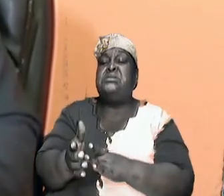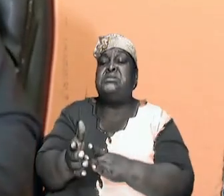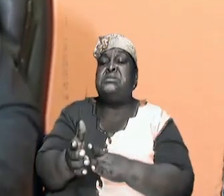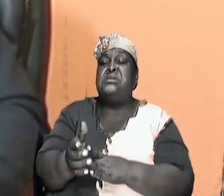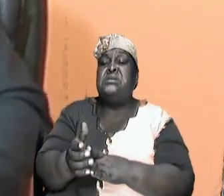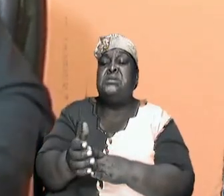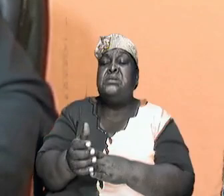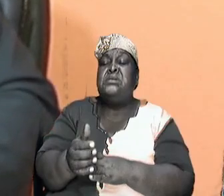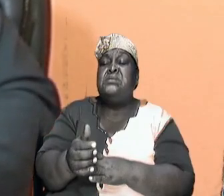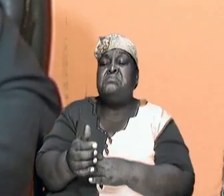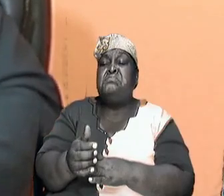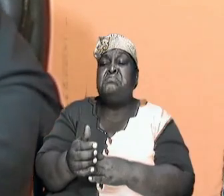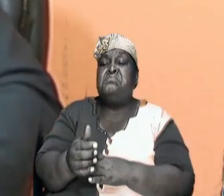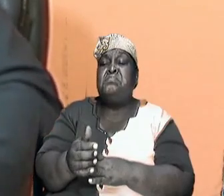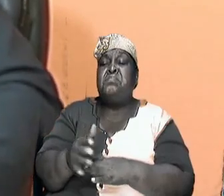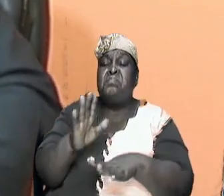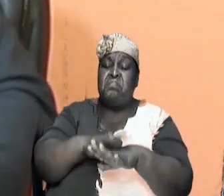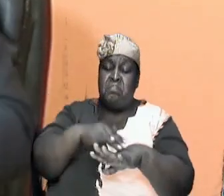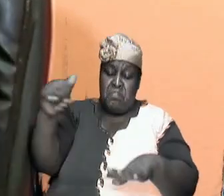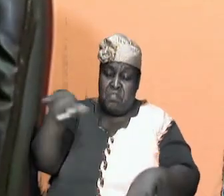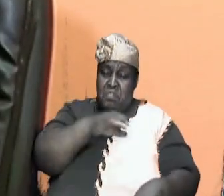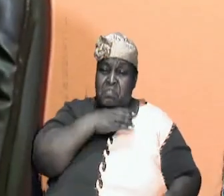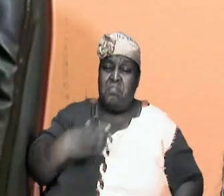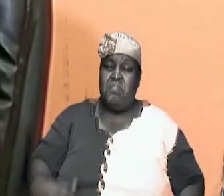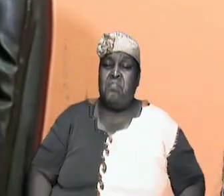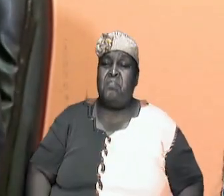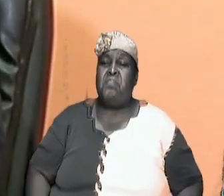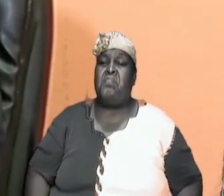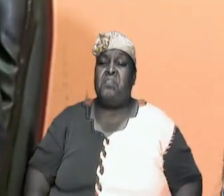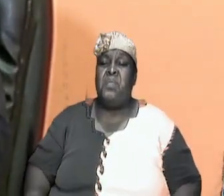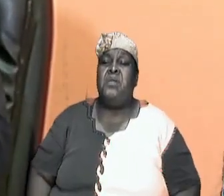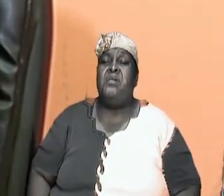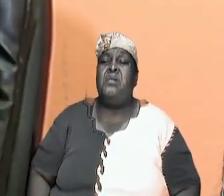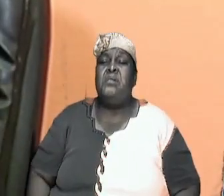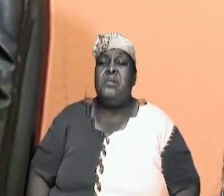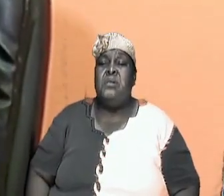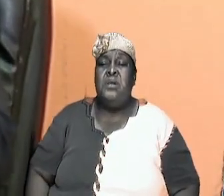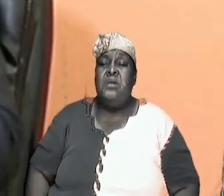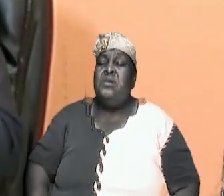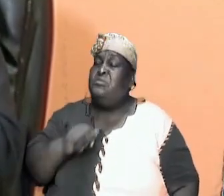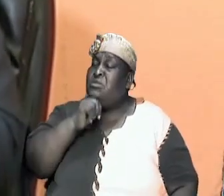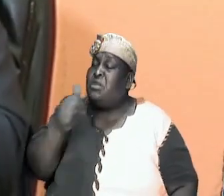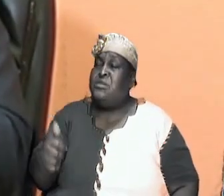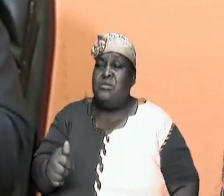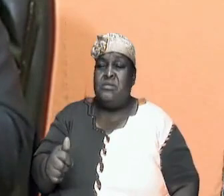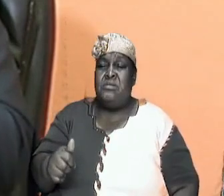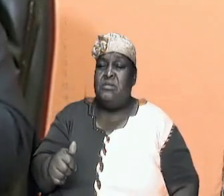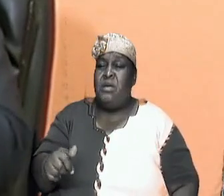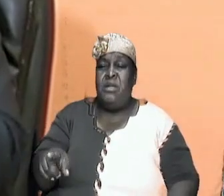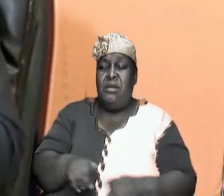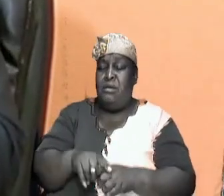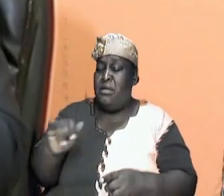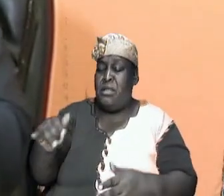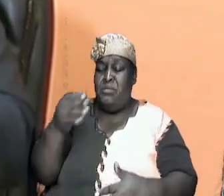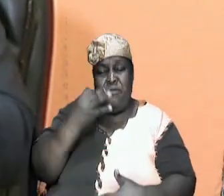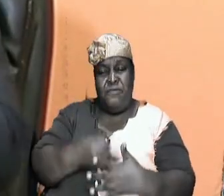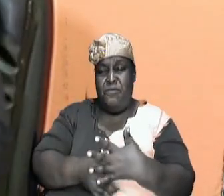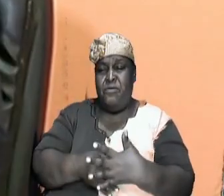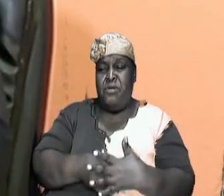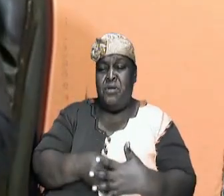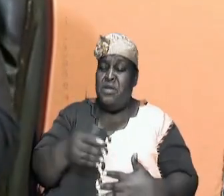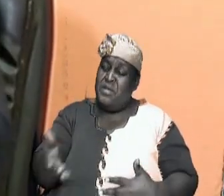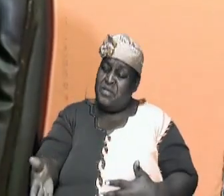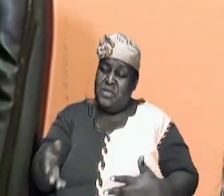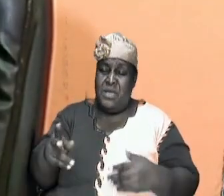inclination of Christ, they are called Christian. This wasn't the case before, but these people were really,